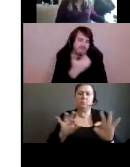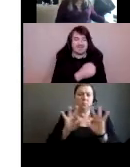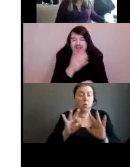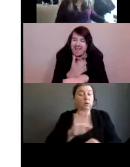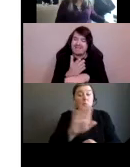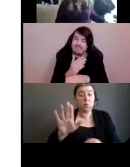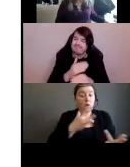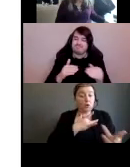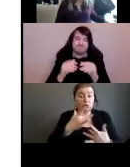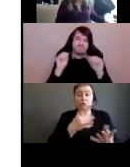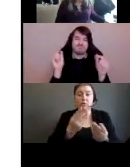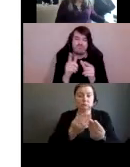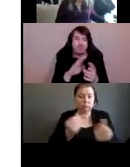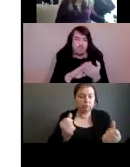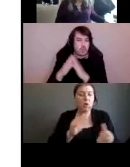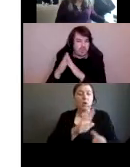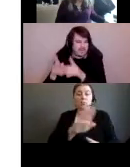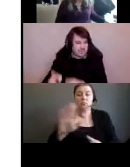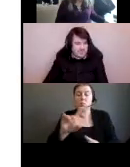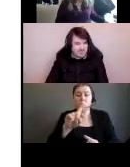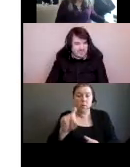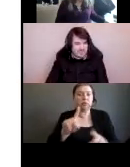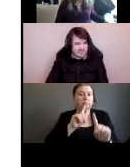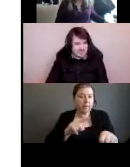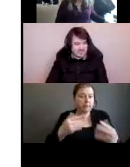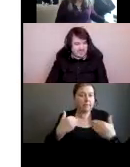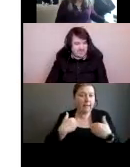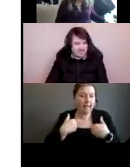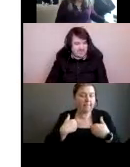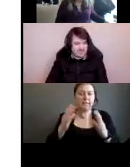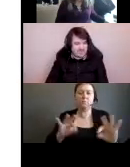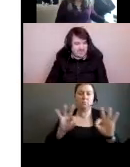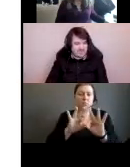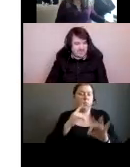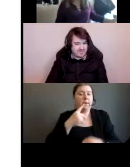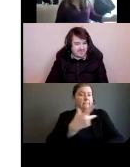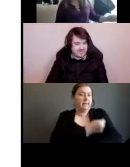to ensure the accessibility to the vaccines to everyone in the community.